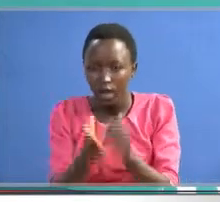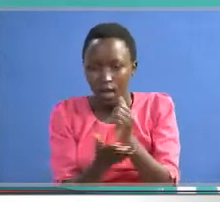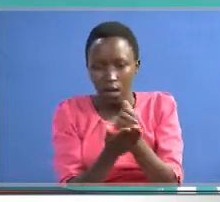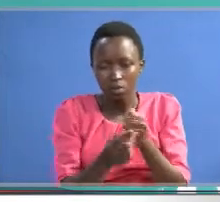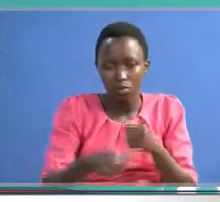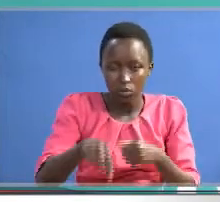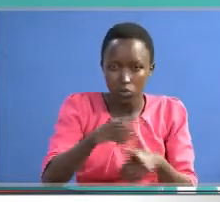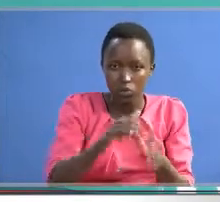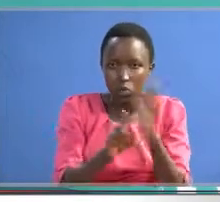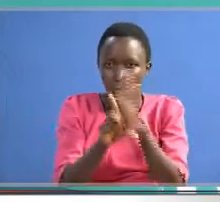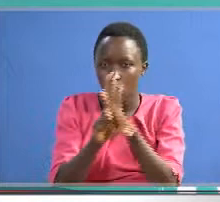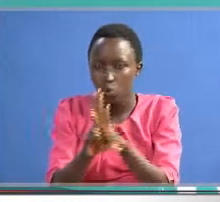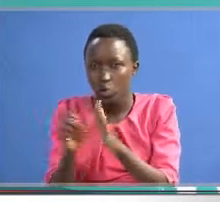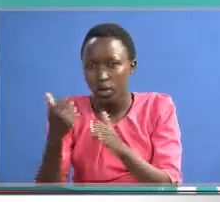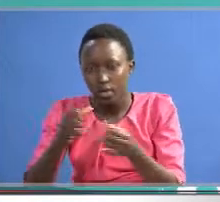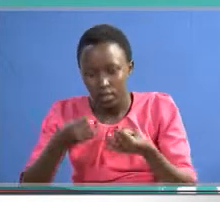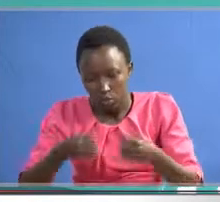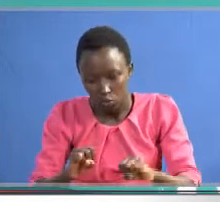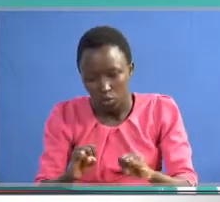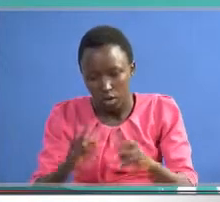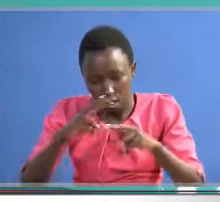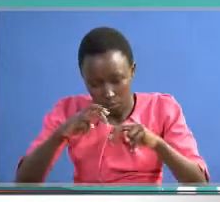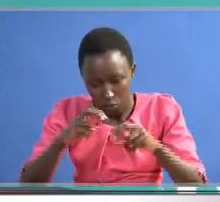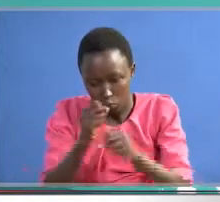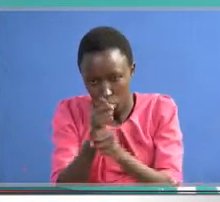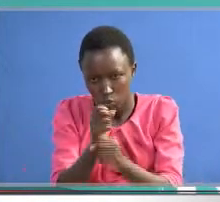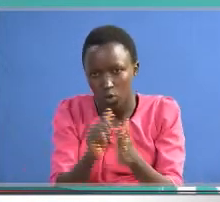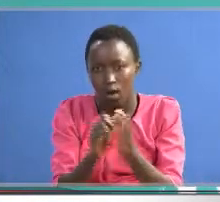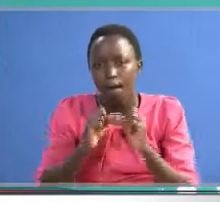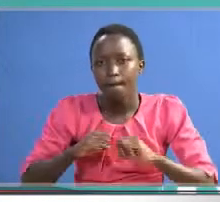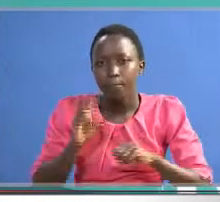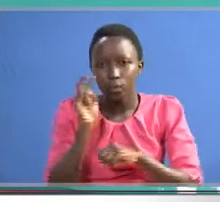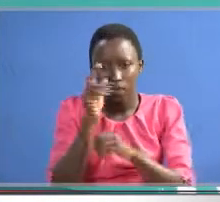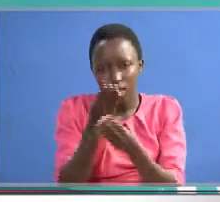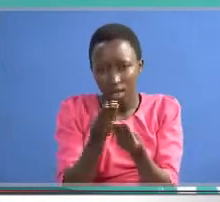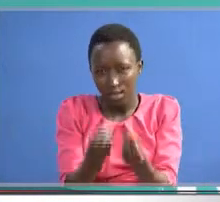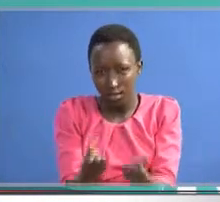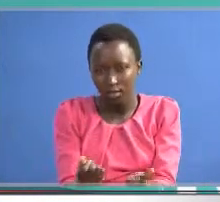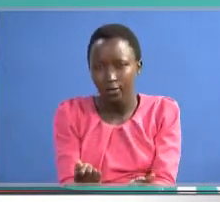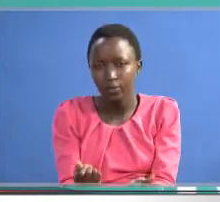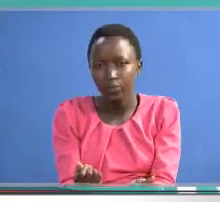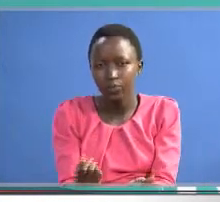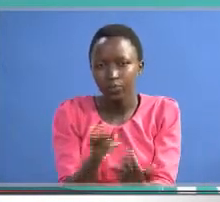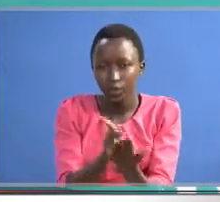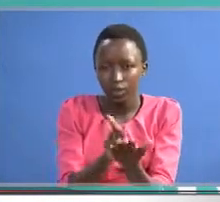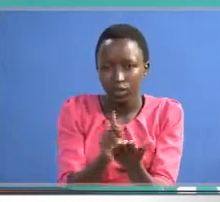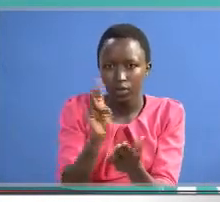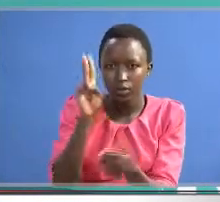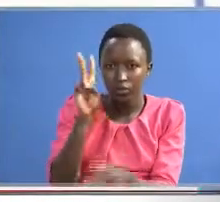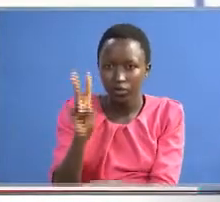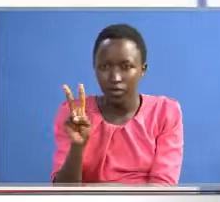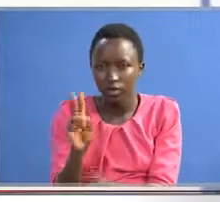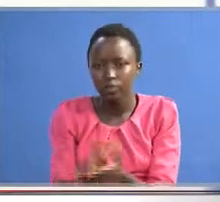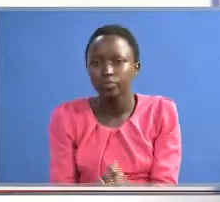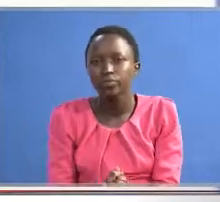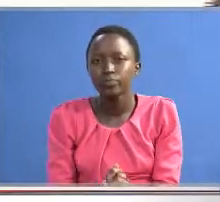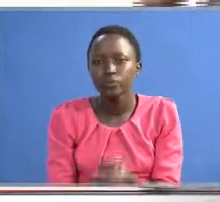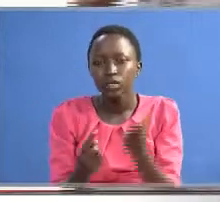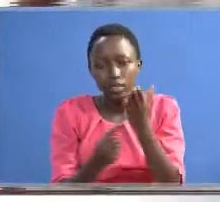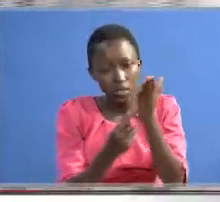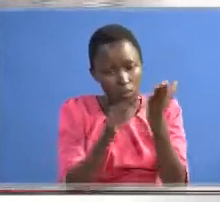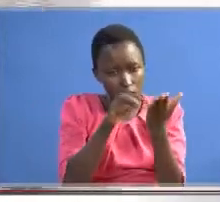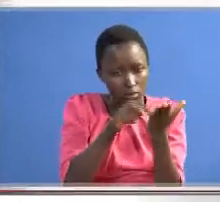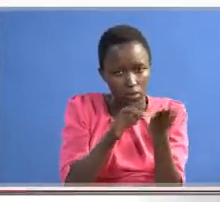law enforcement officers and anyone trying to do an inspection to be able to view it easily by putting UV light over it. The